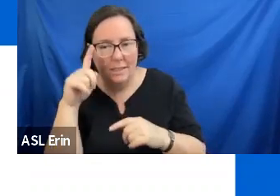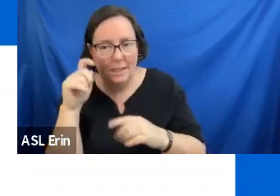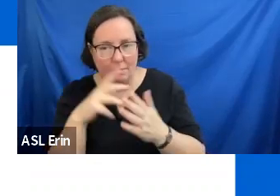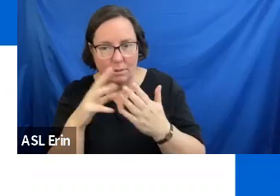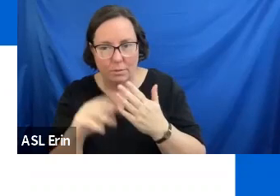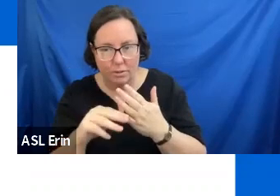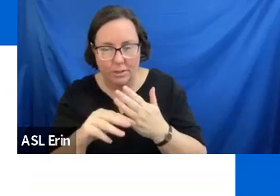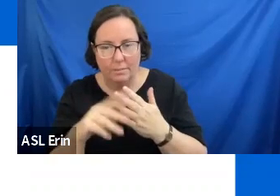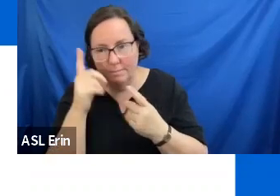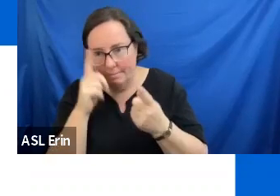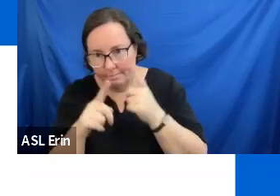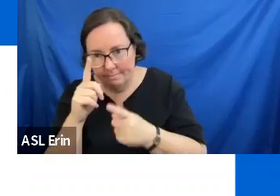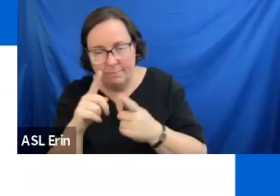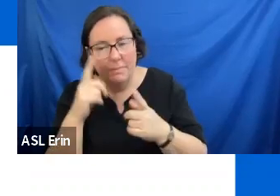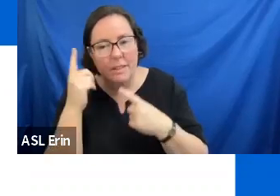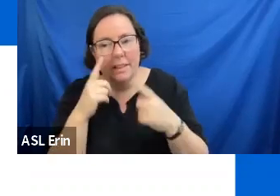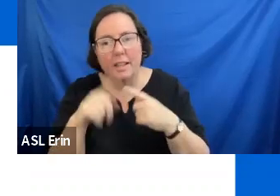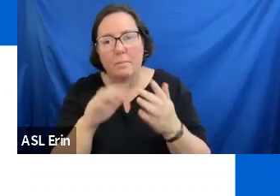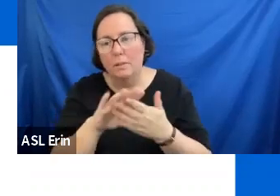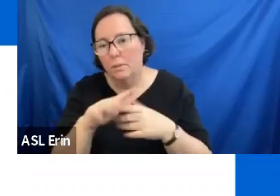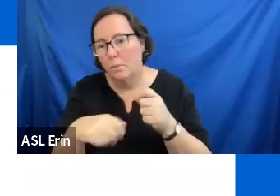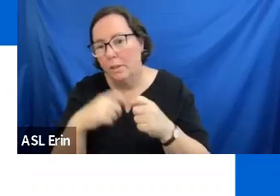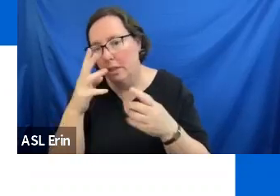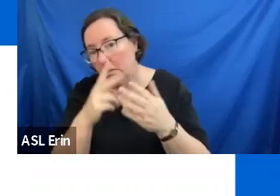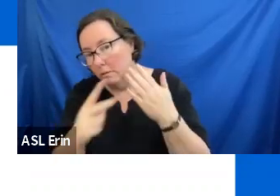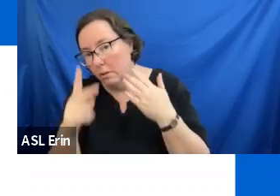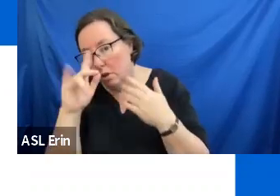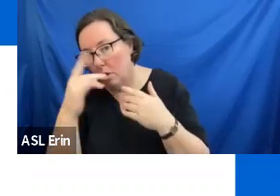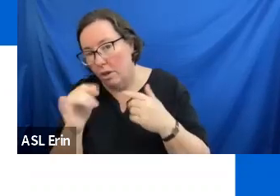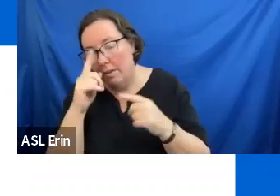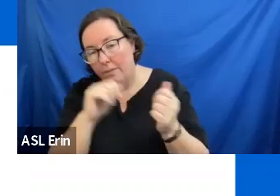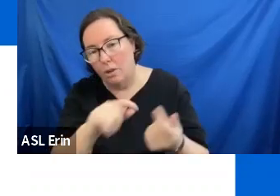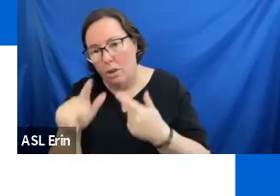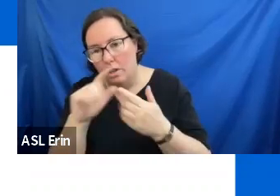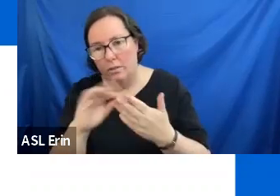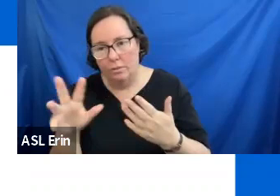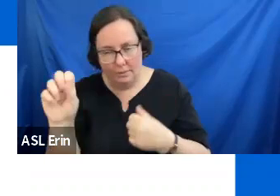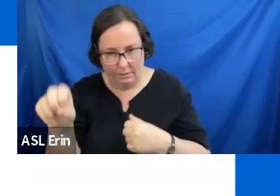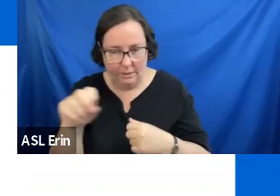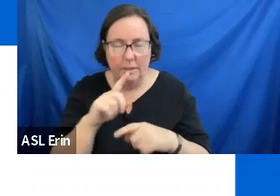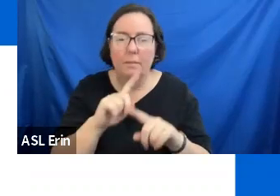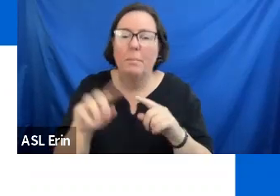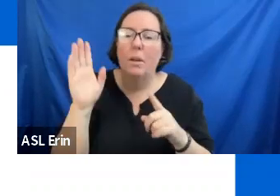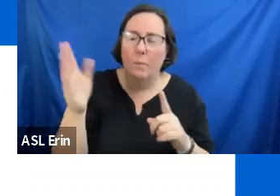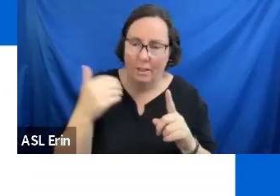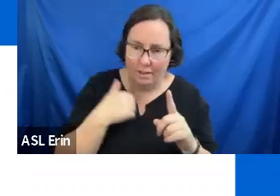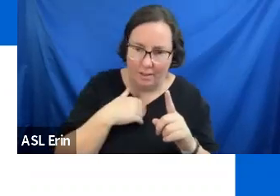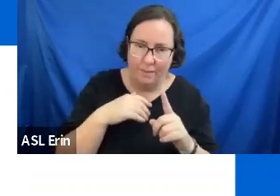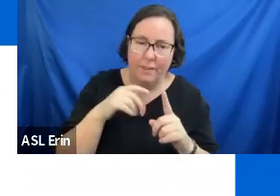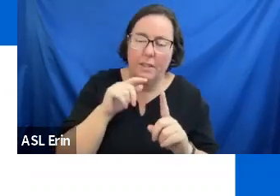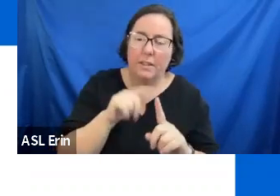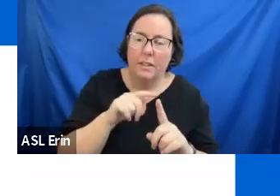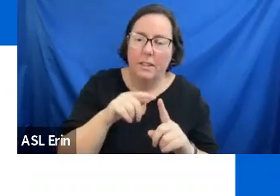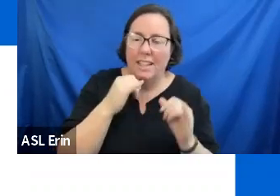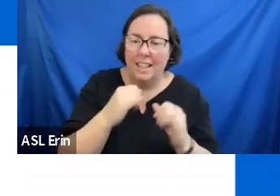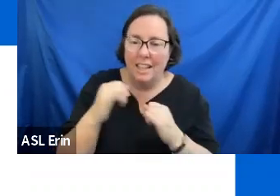we've started to think about what the school year supports look like for all of our students. But yes, they will have the students'